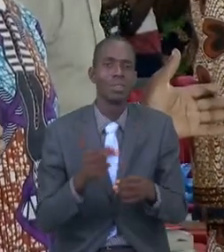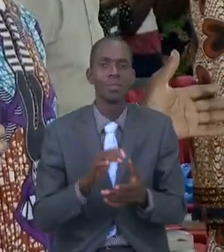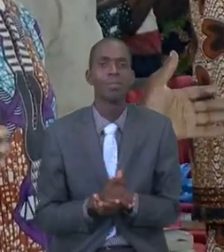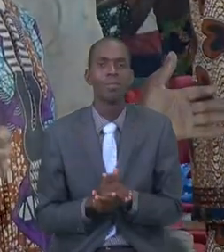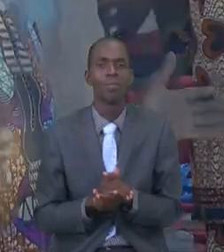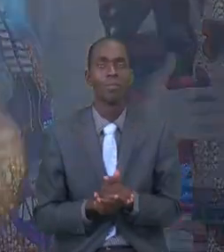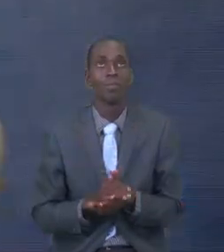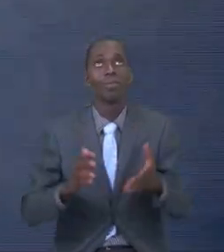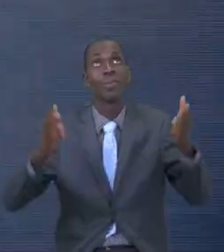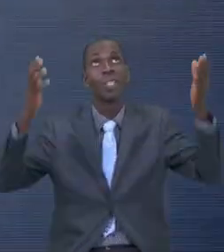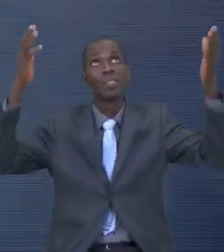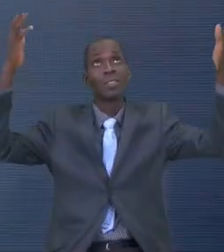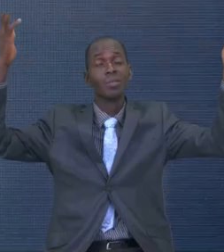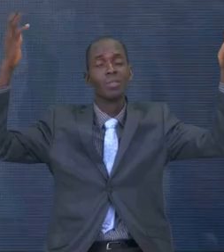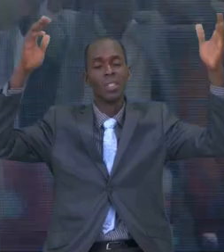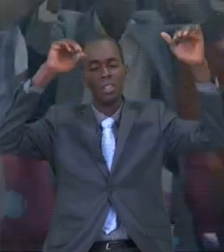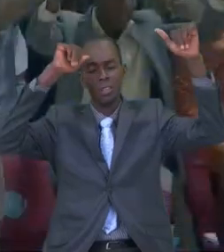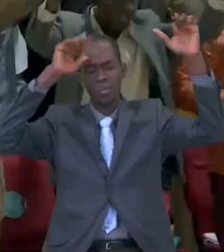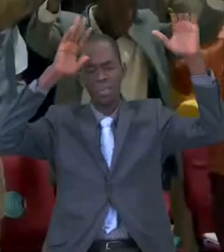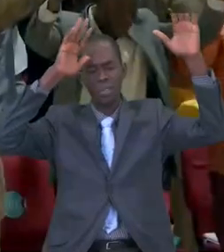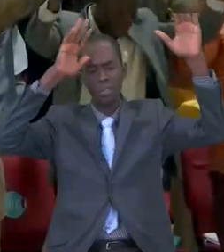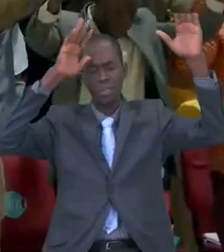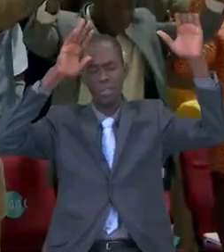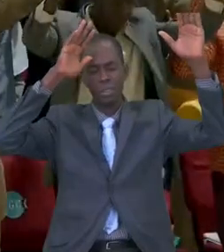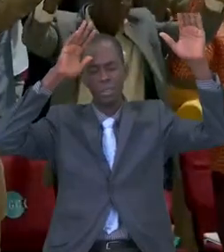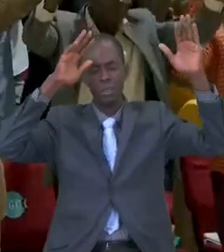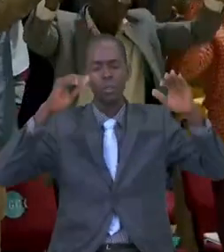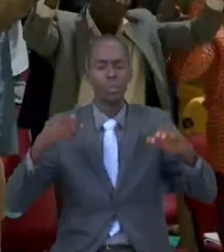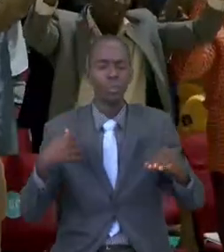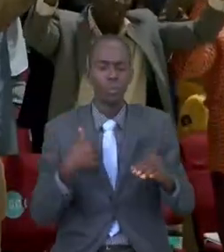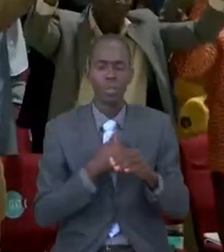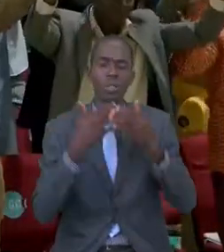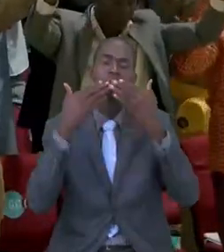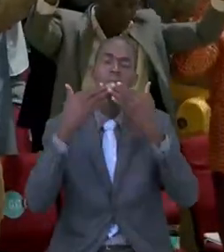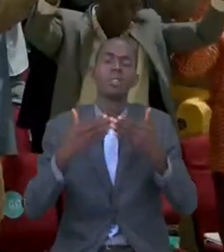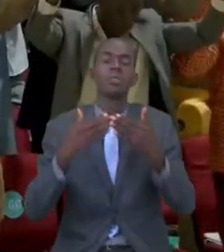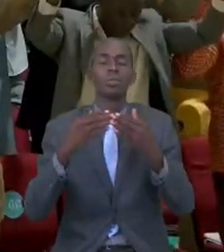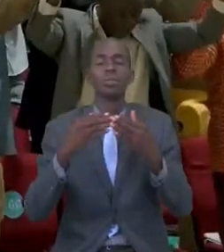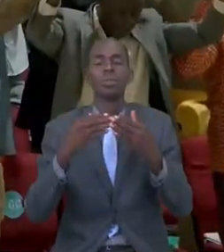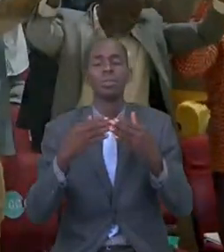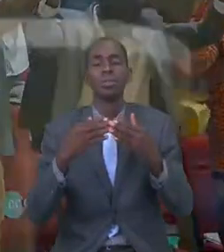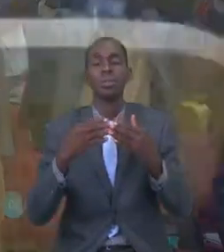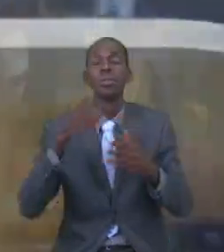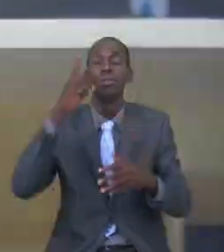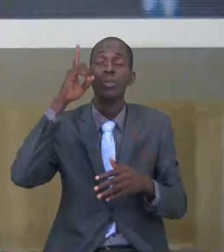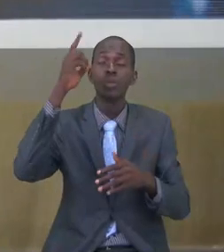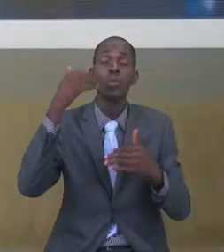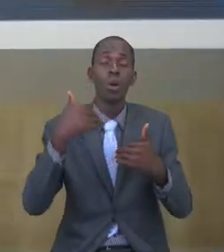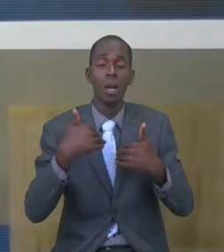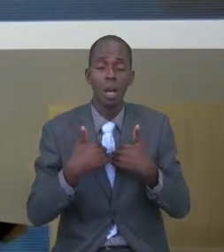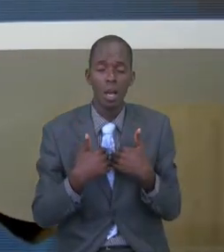Raise up those hands. Father, we thank you. You have